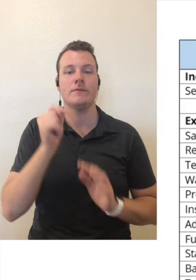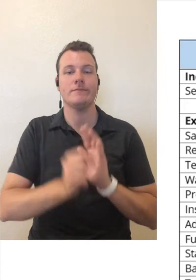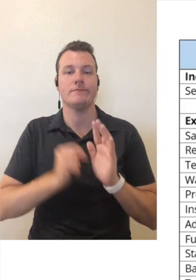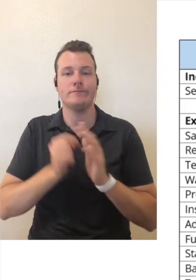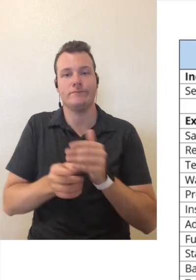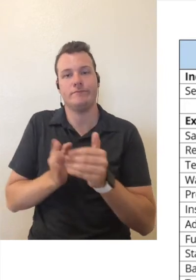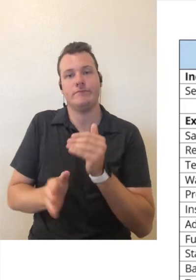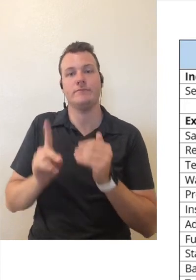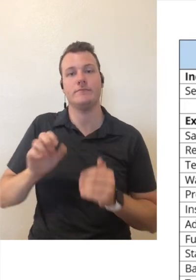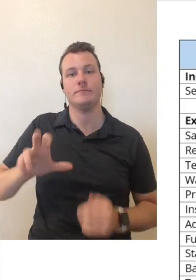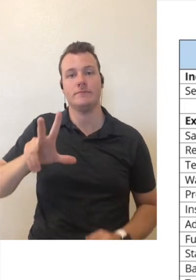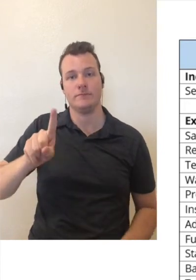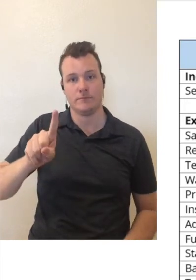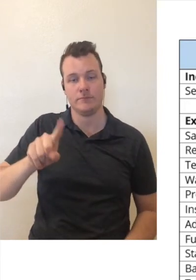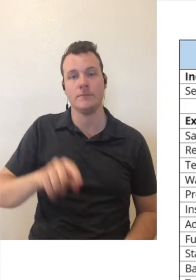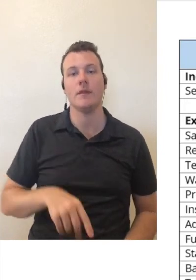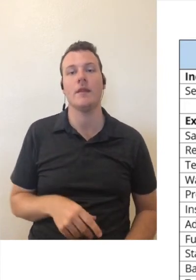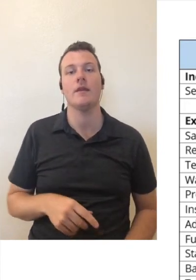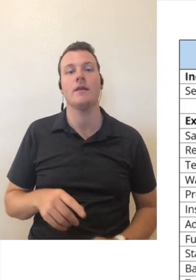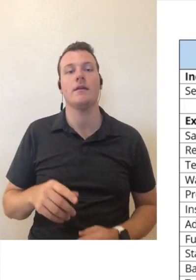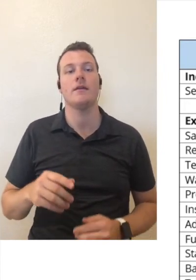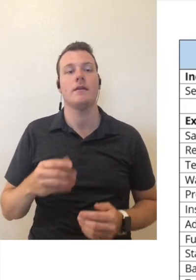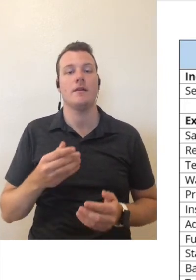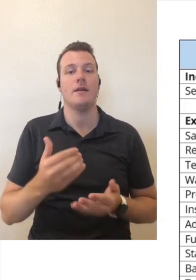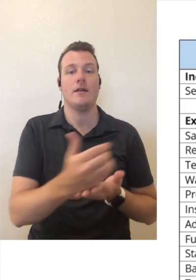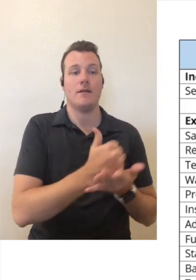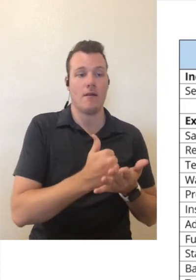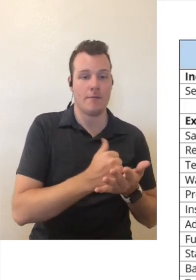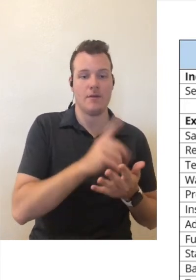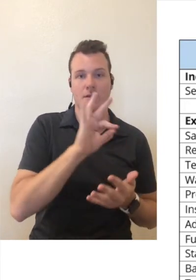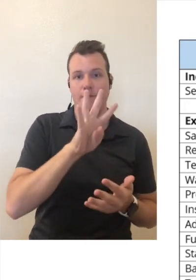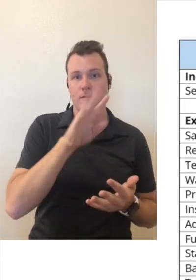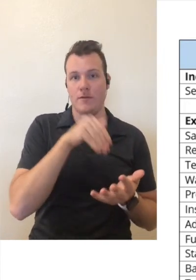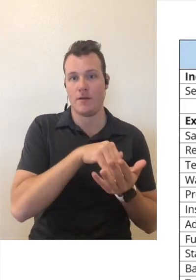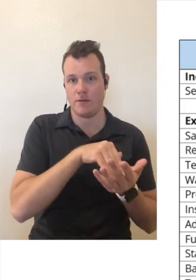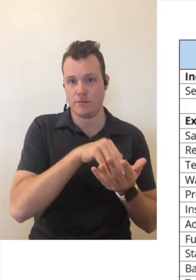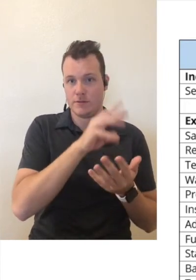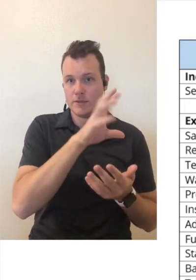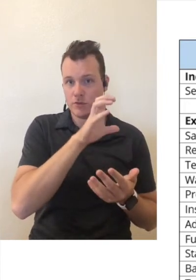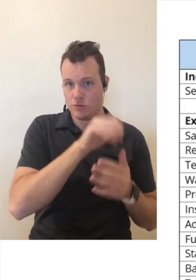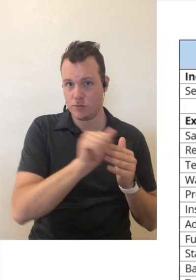the period ending December 31st, we have an income of